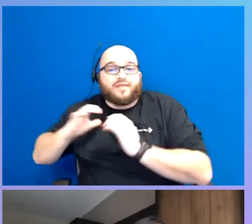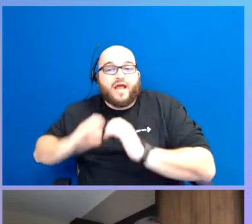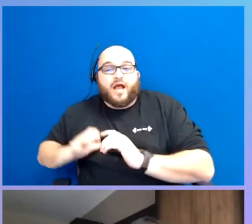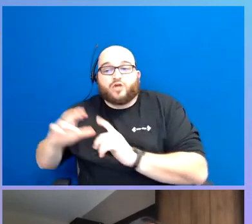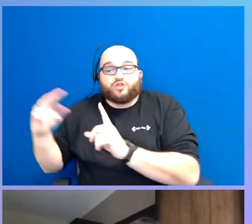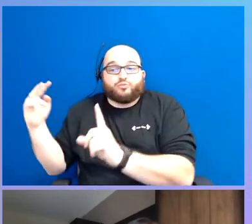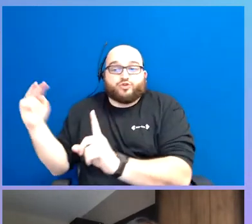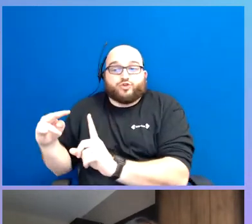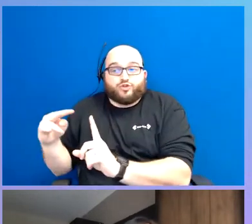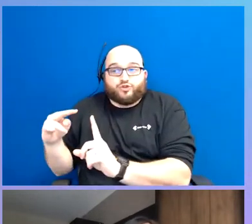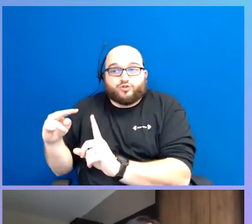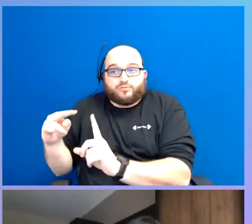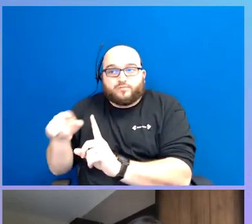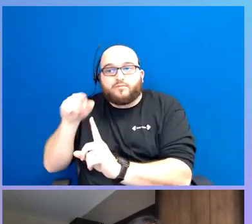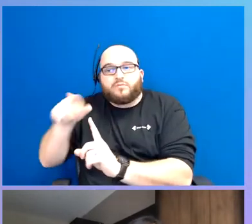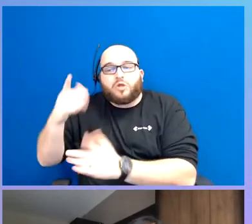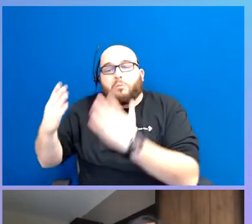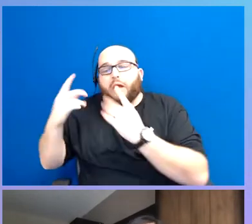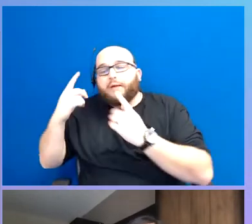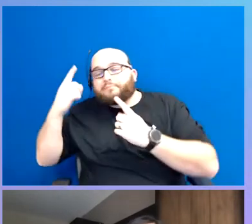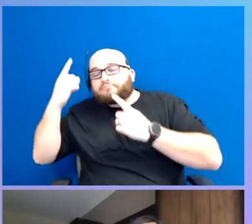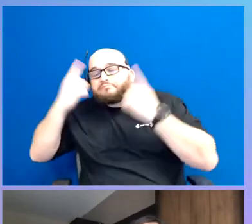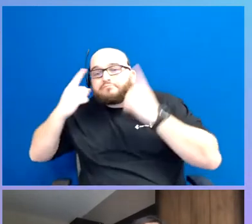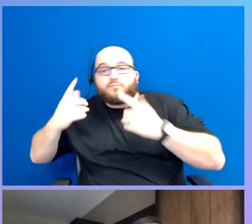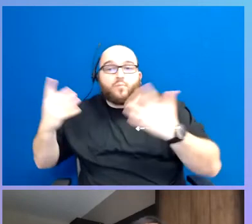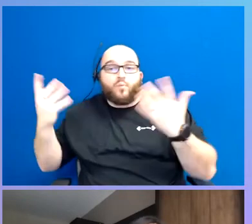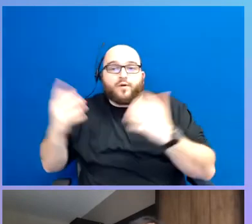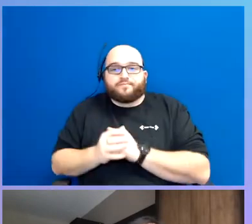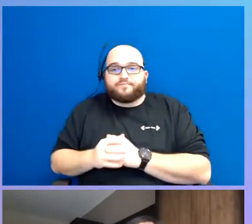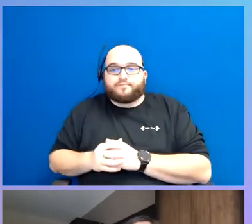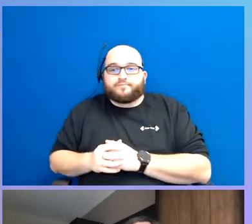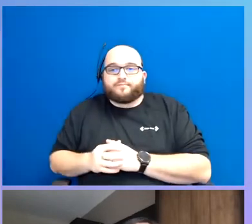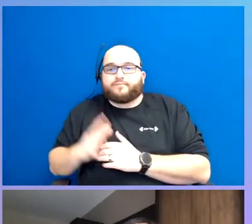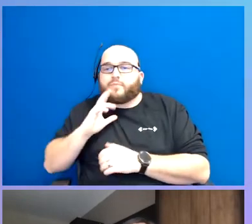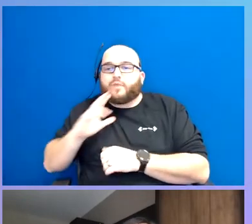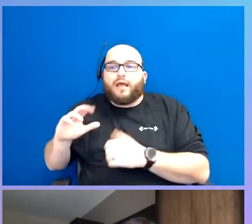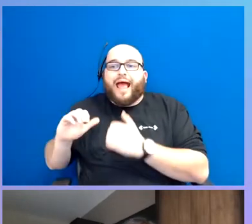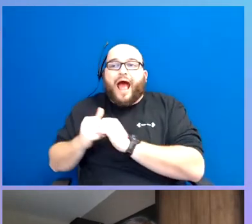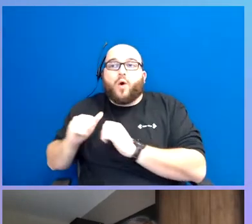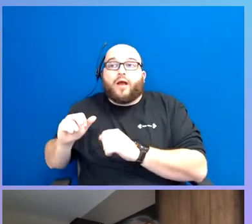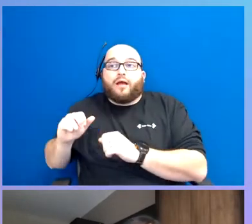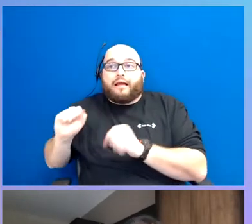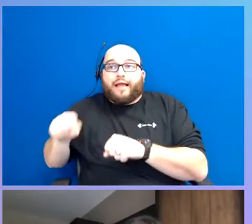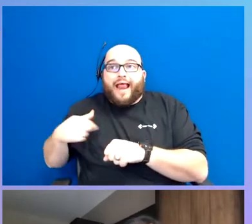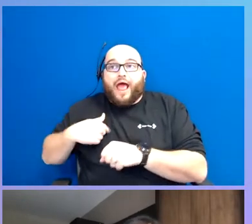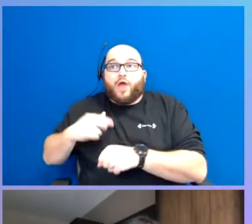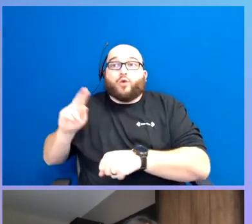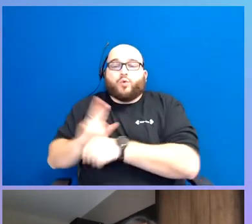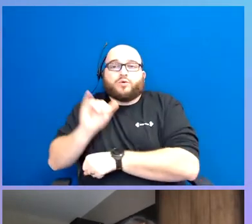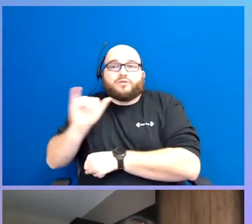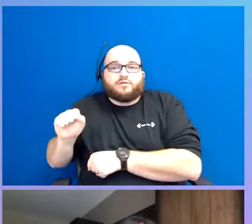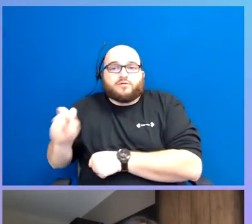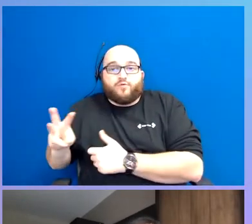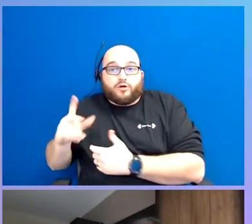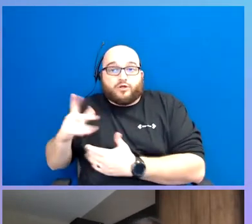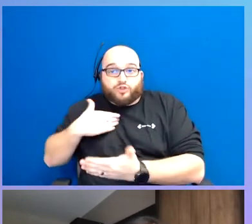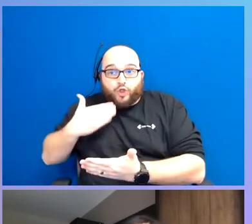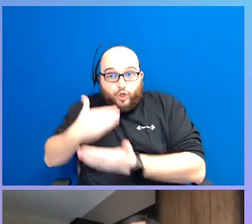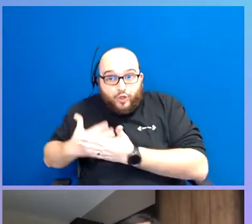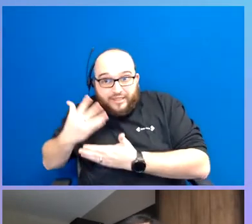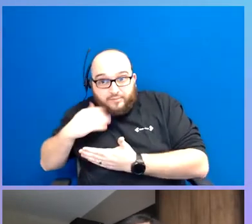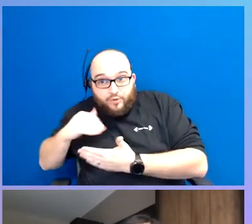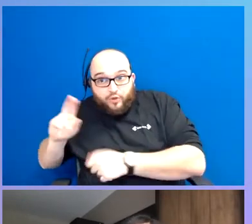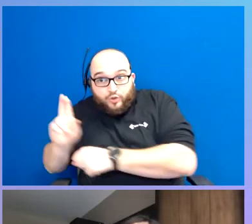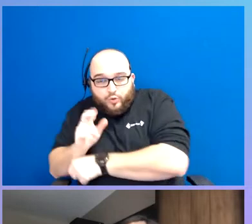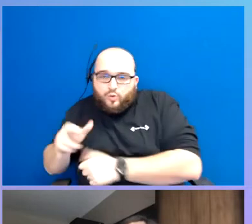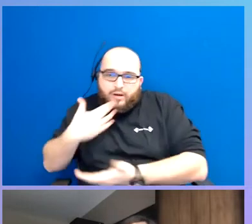you will be thinking about things like usability scores. So how usable is my experience? Things like task